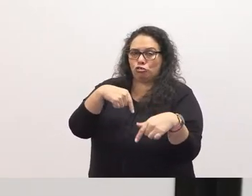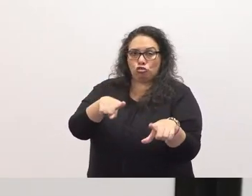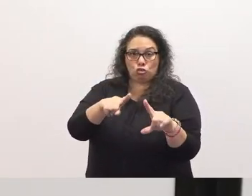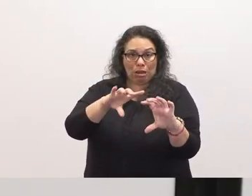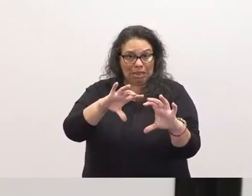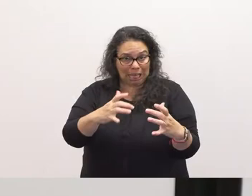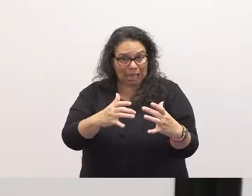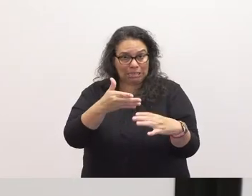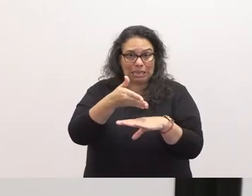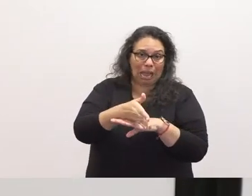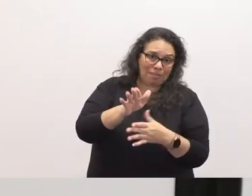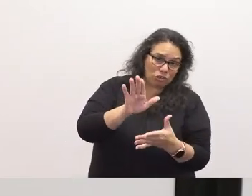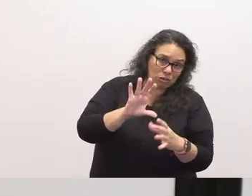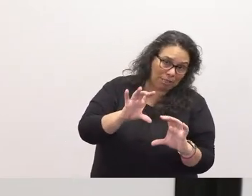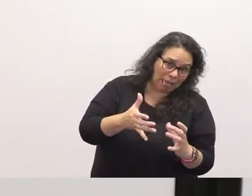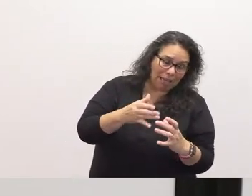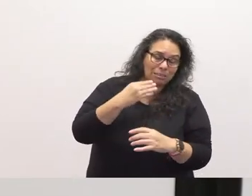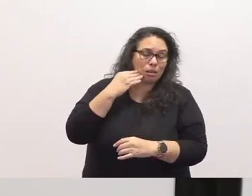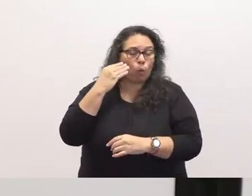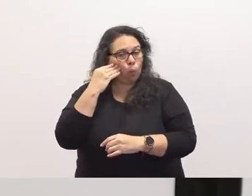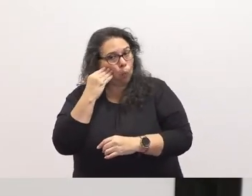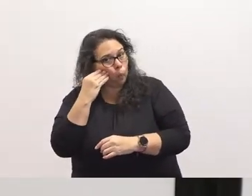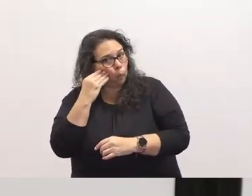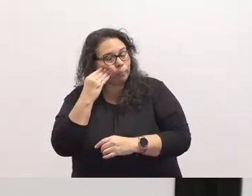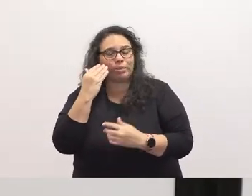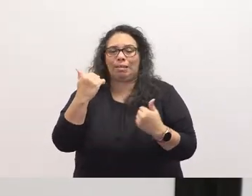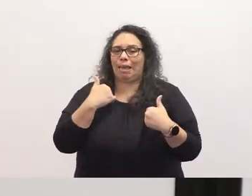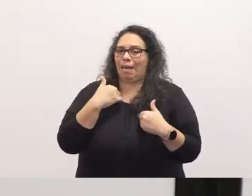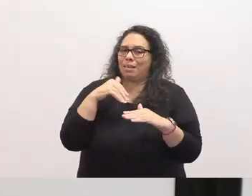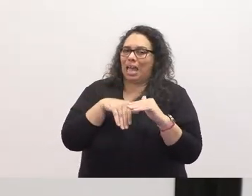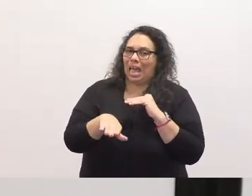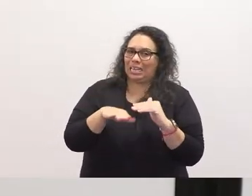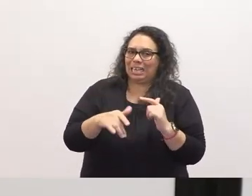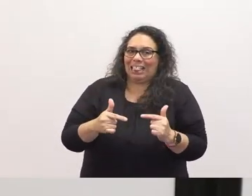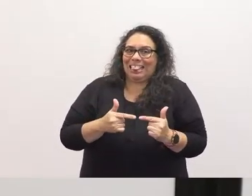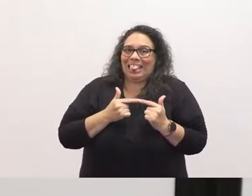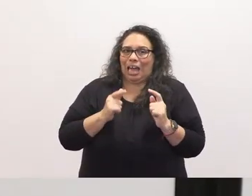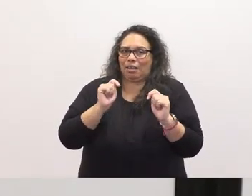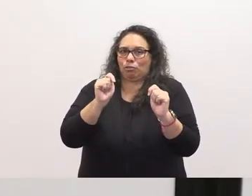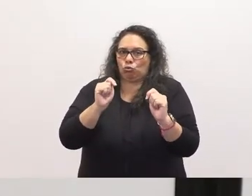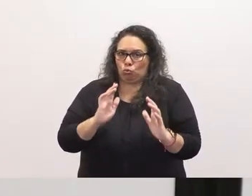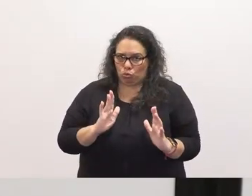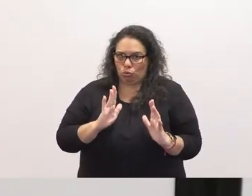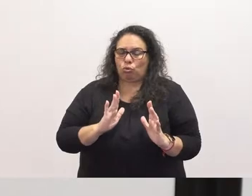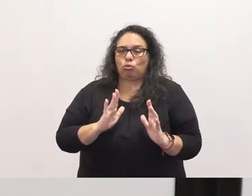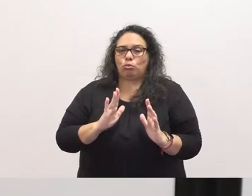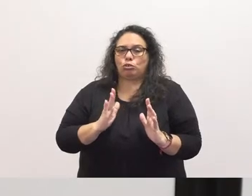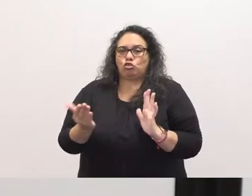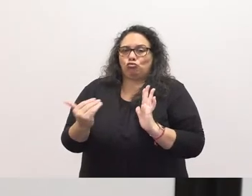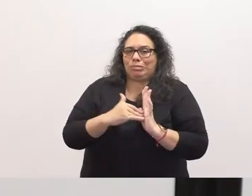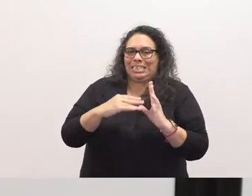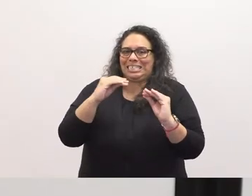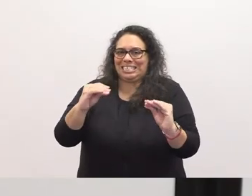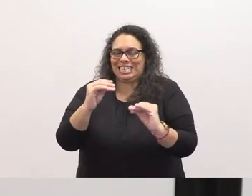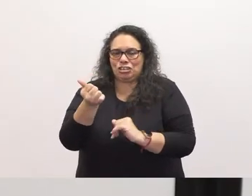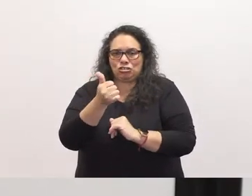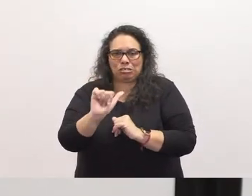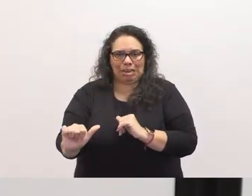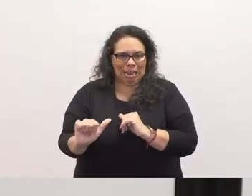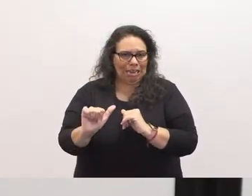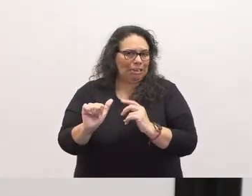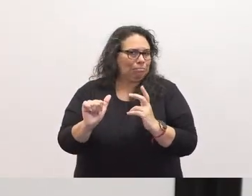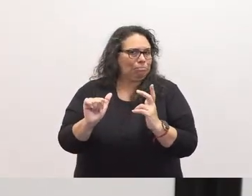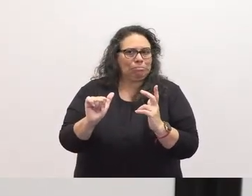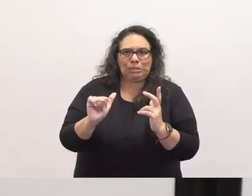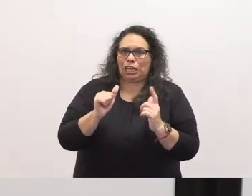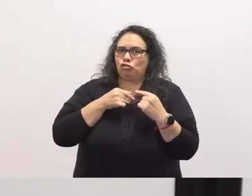class, after class, at home, they have access to a live tutor to reteach any content that they